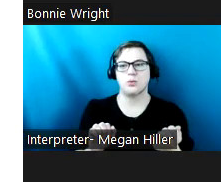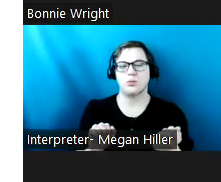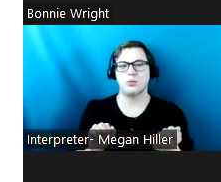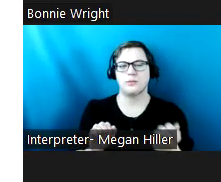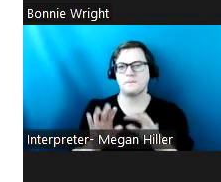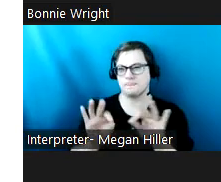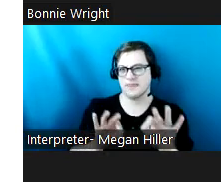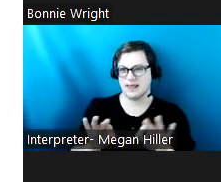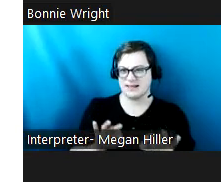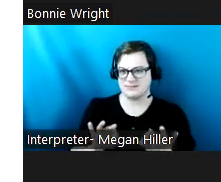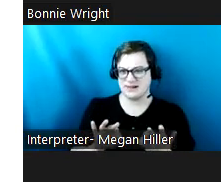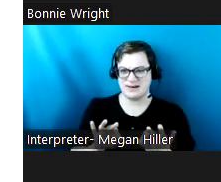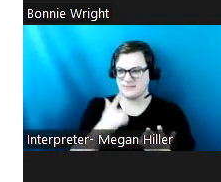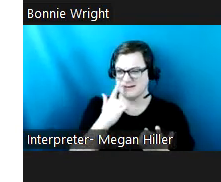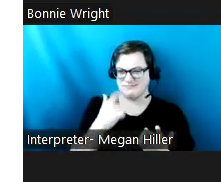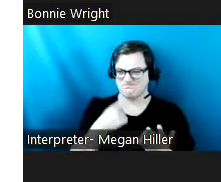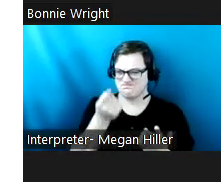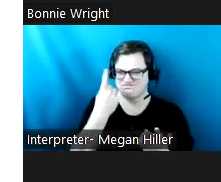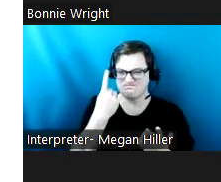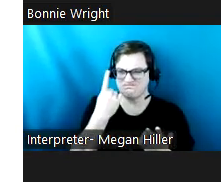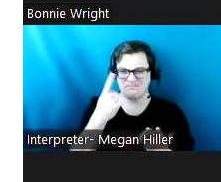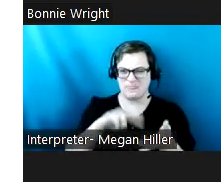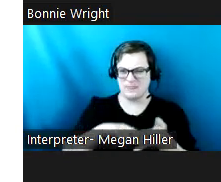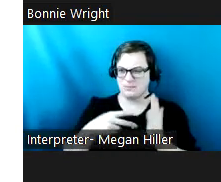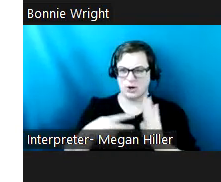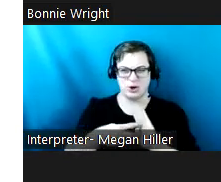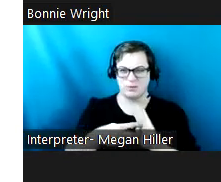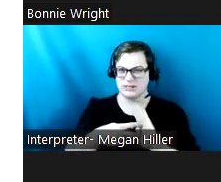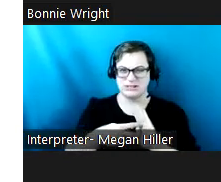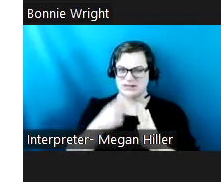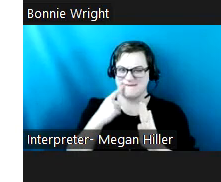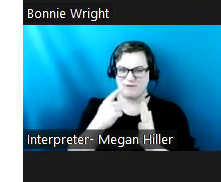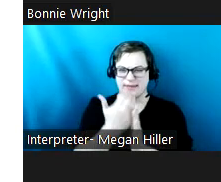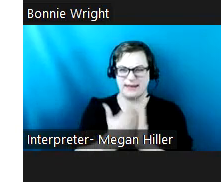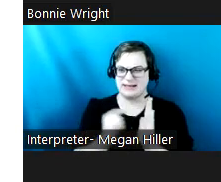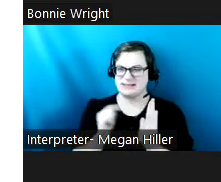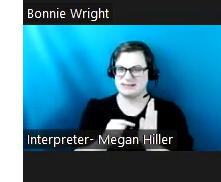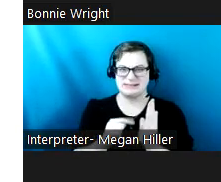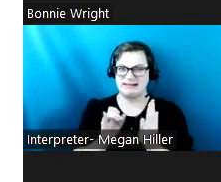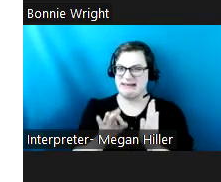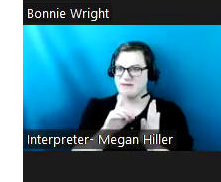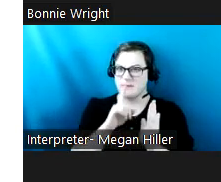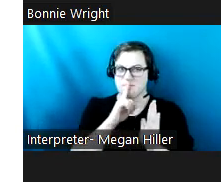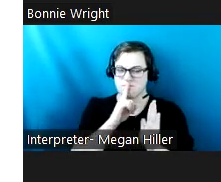explain that further, because I'm not understanding then what the purpose of that list is. If